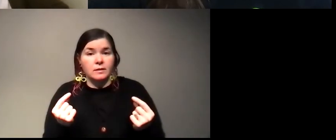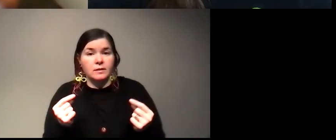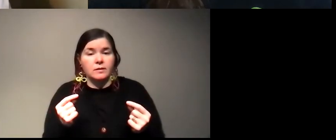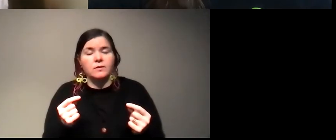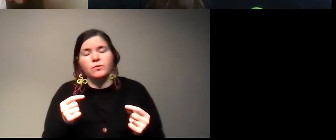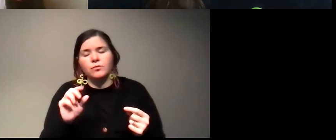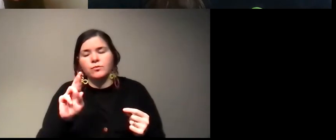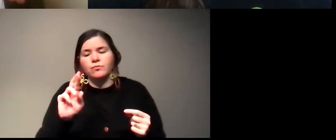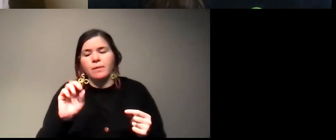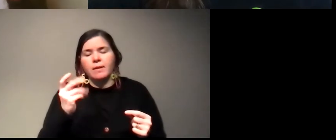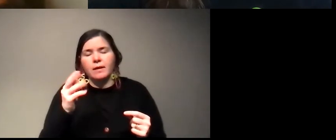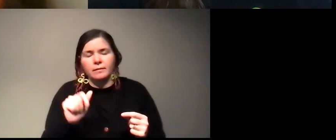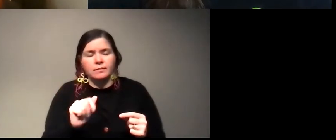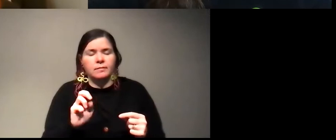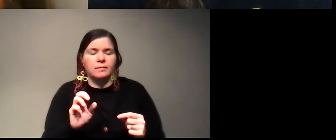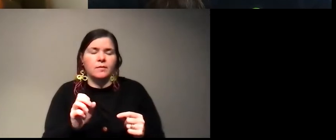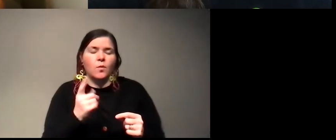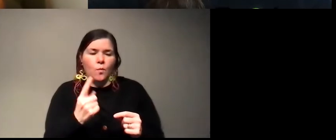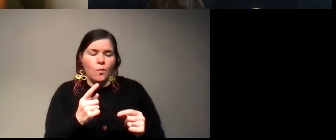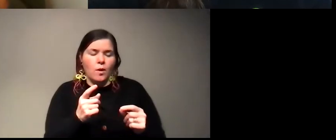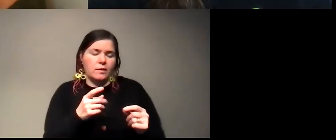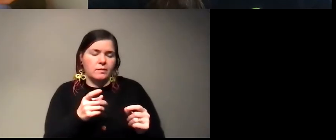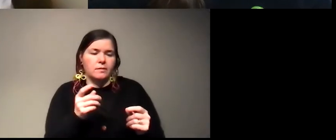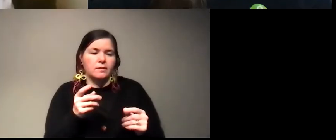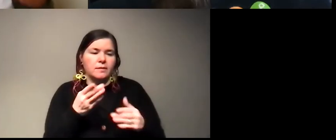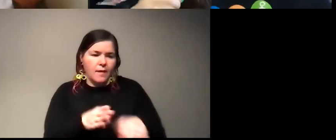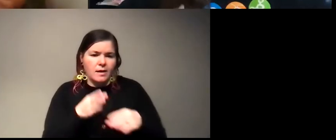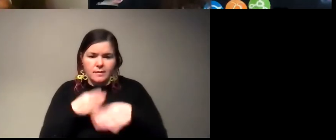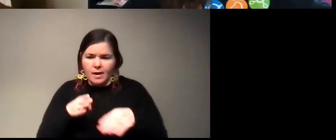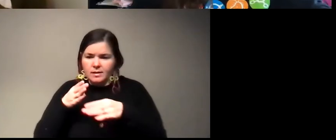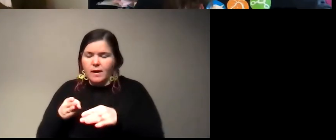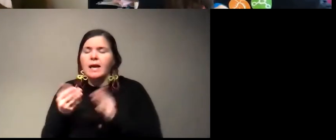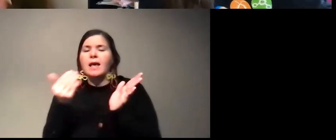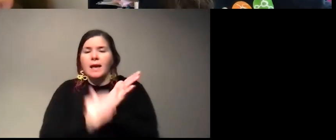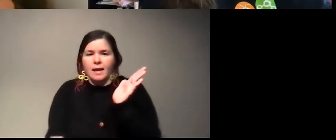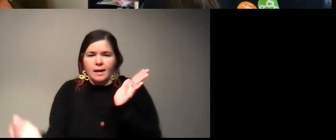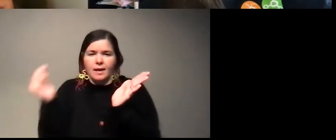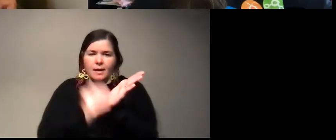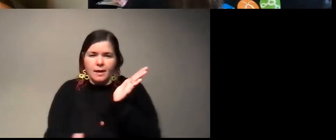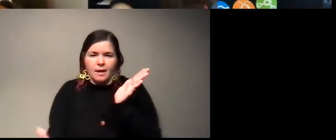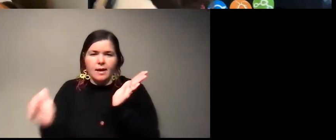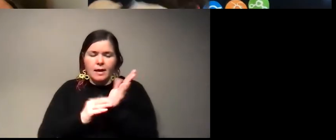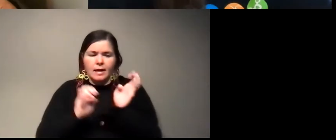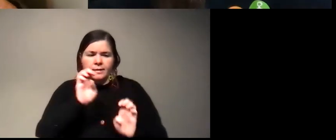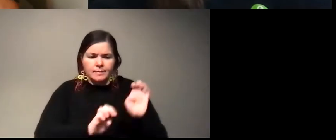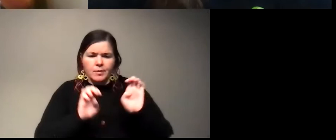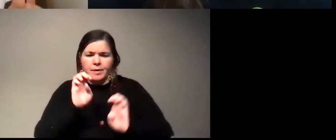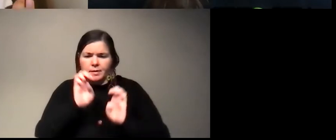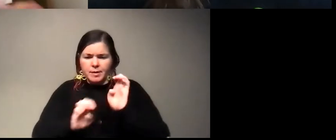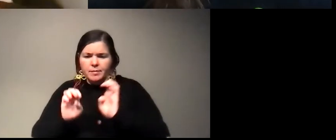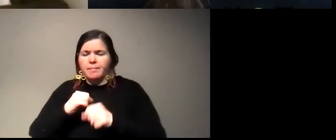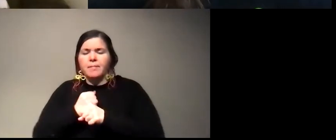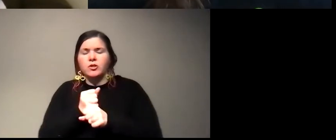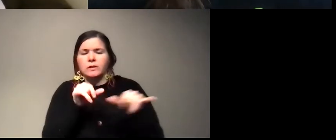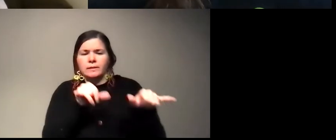replicates. So if we take one sample, divide it up into smaller pieces, we can keep doing the same experiment just to make sure we have the right answer. If